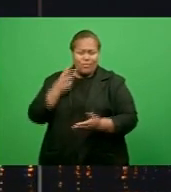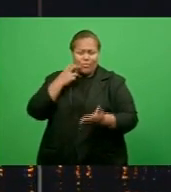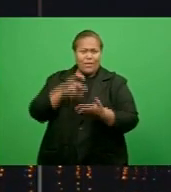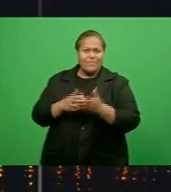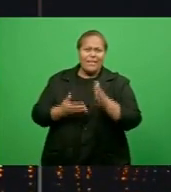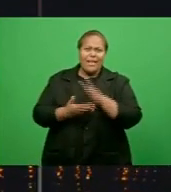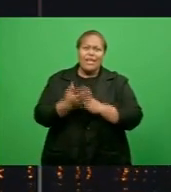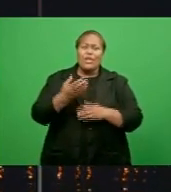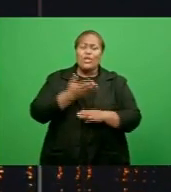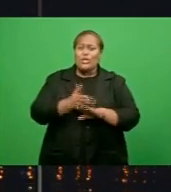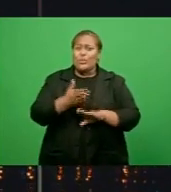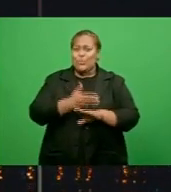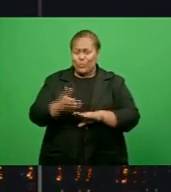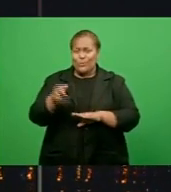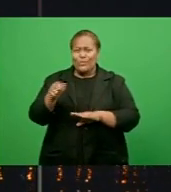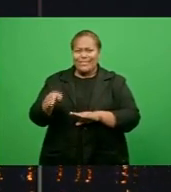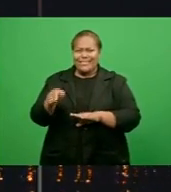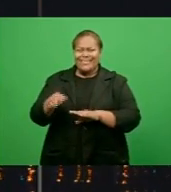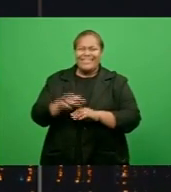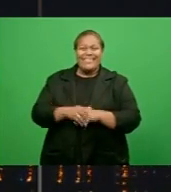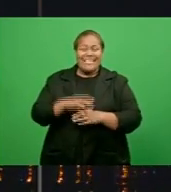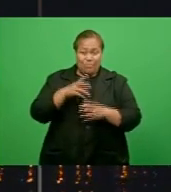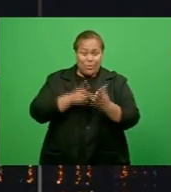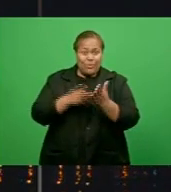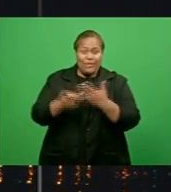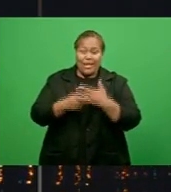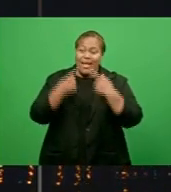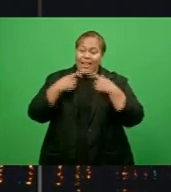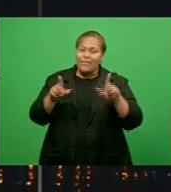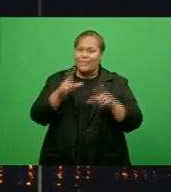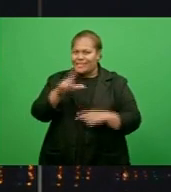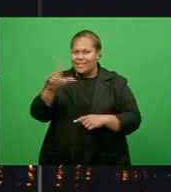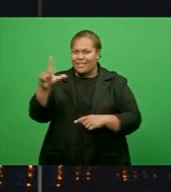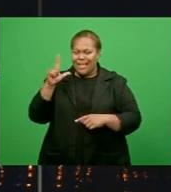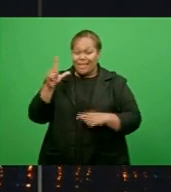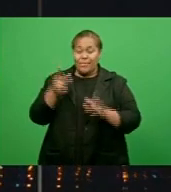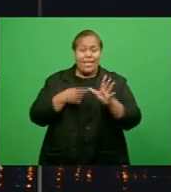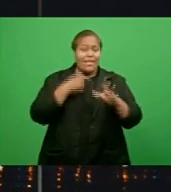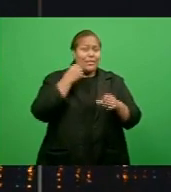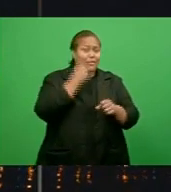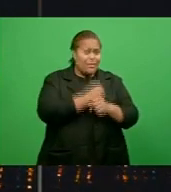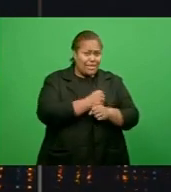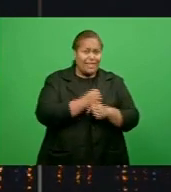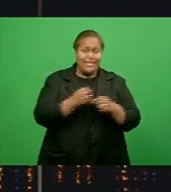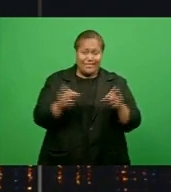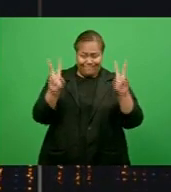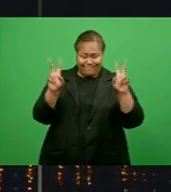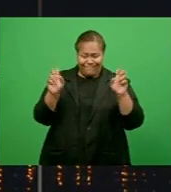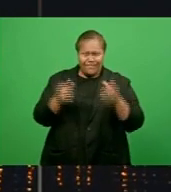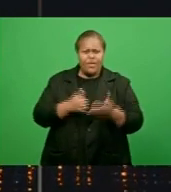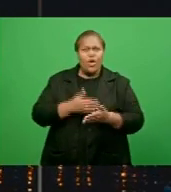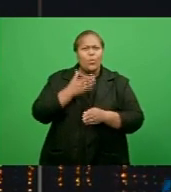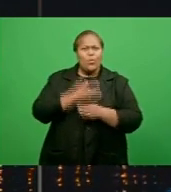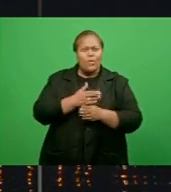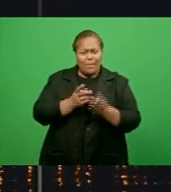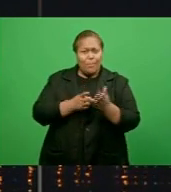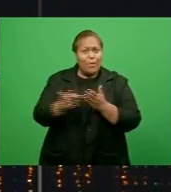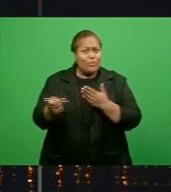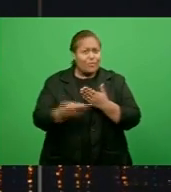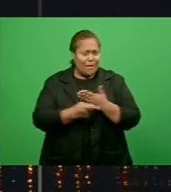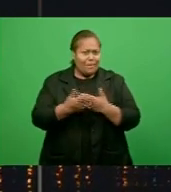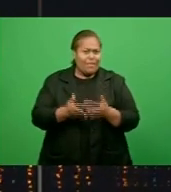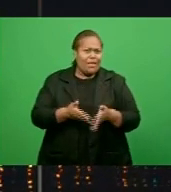announced yesterday. Minister for Economy Ayasai Kayum says the Stronger Together Job Support Scheme is open to businesses,